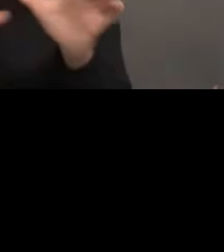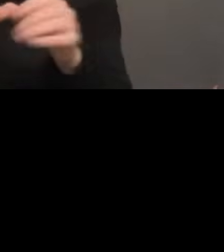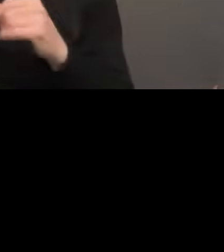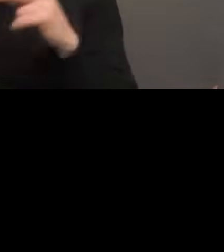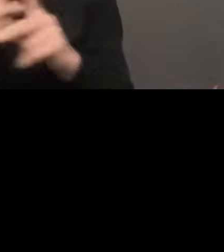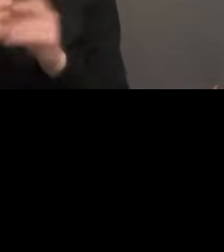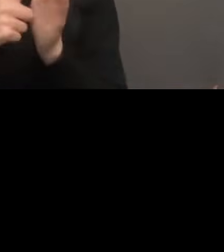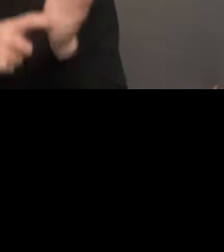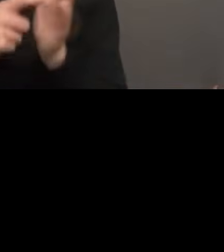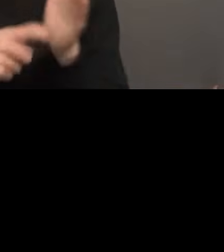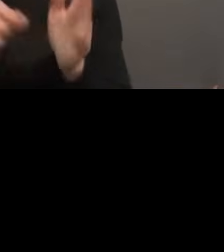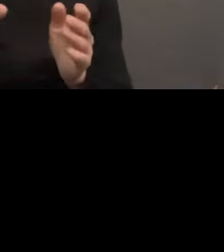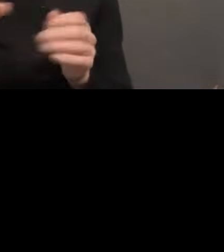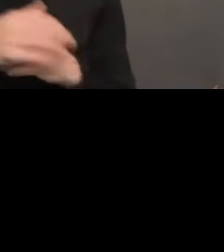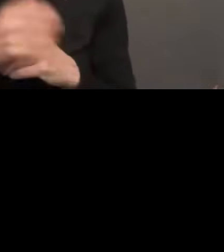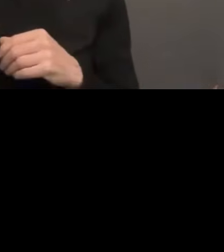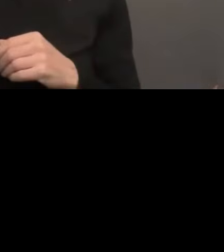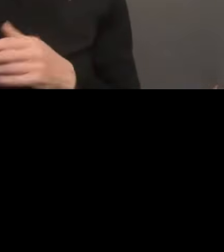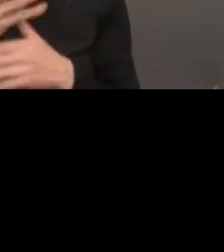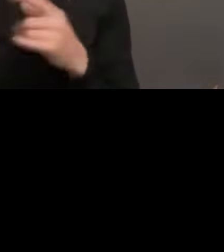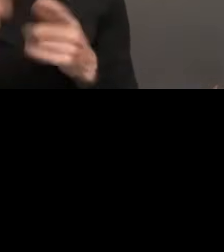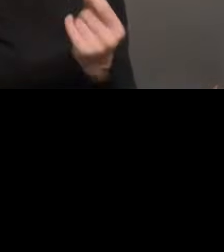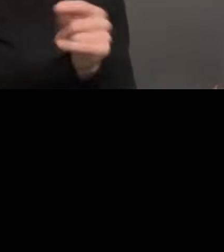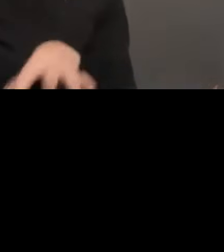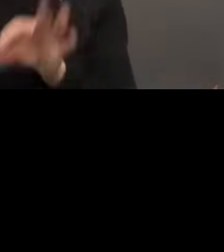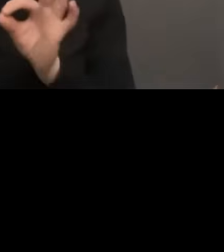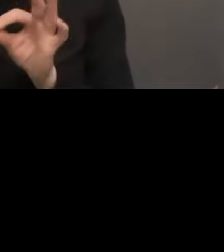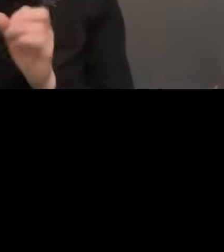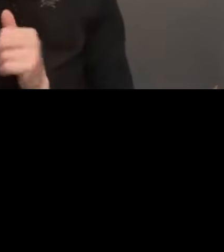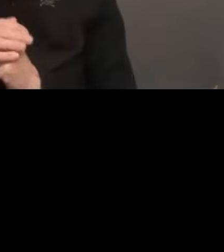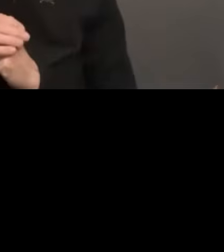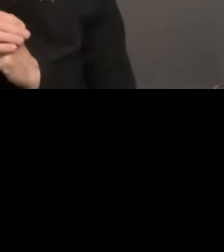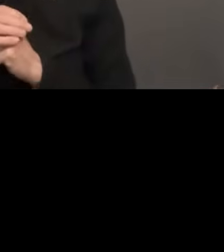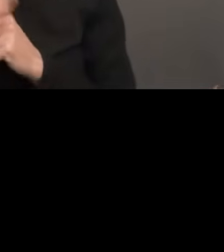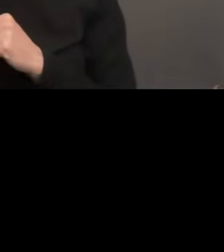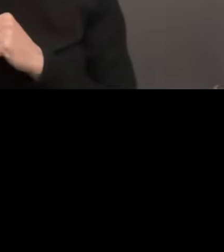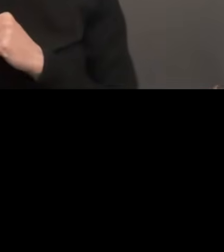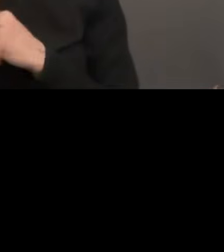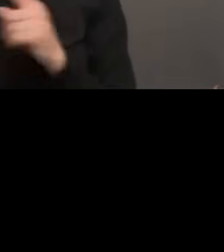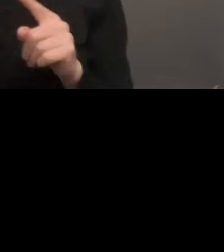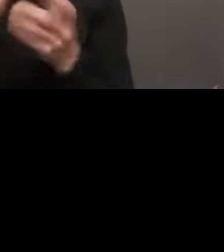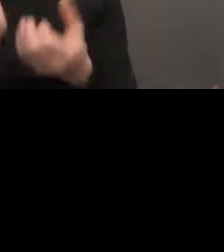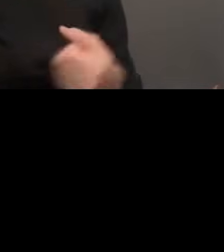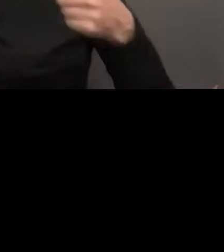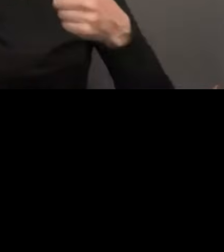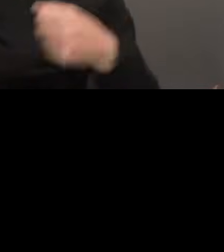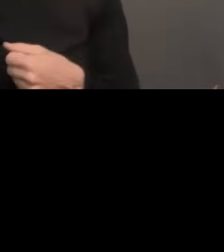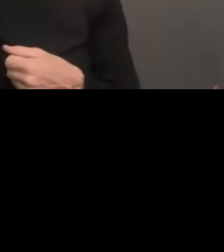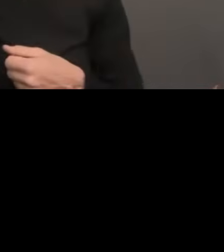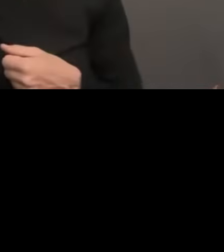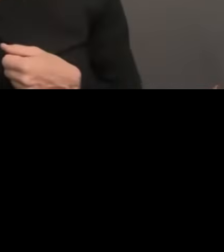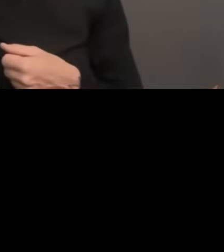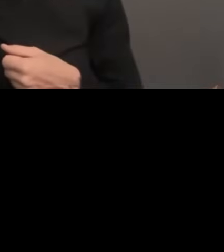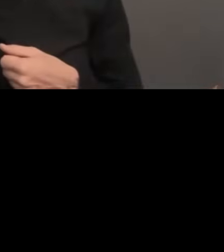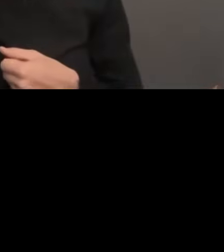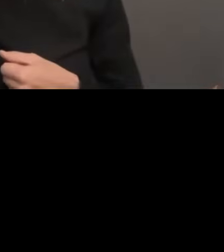So a couple of things about the finds. Someone asked about the amphora. Do you have a sense of why it's there?